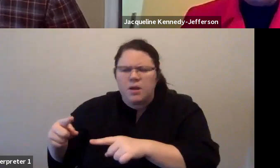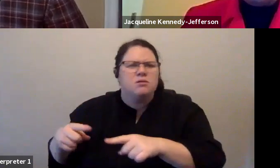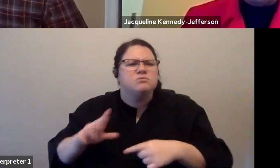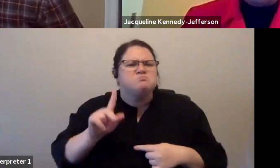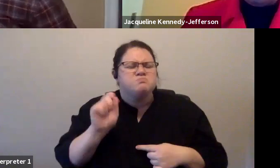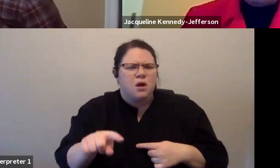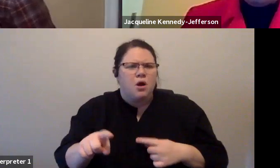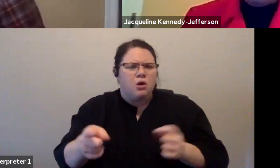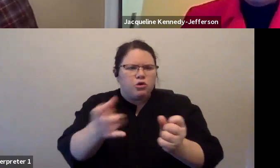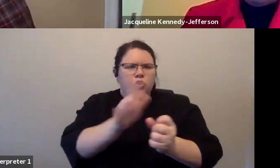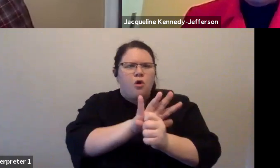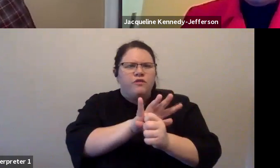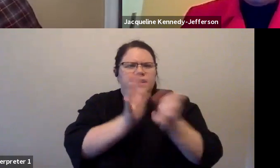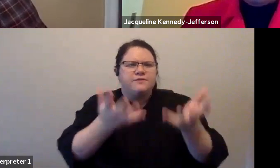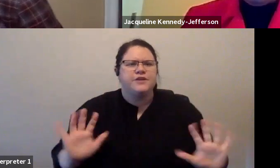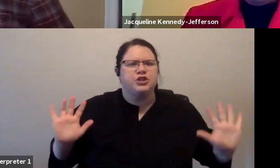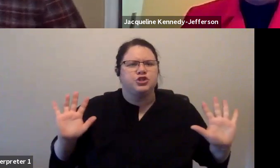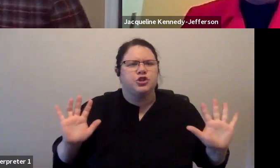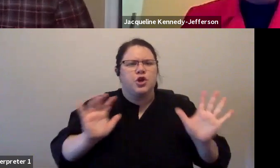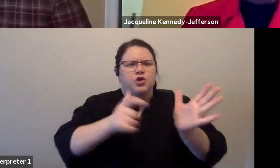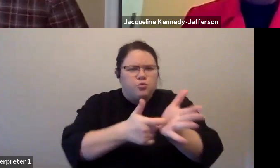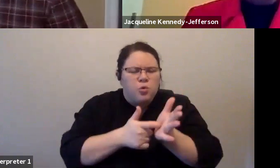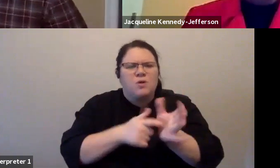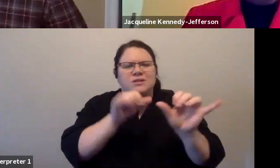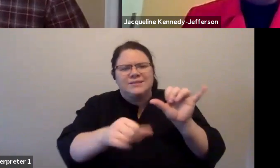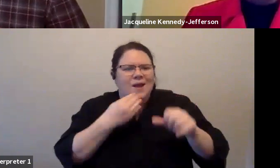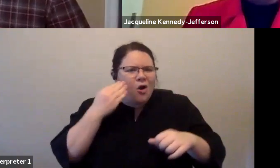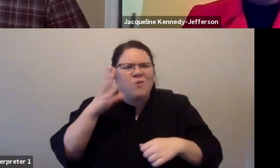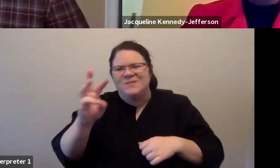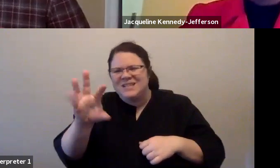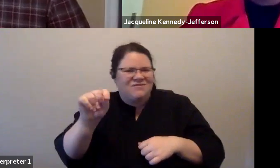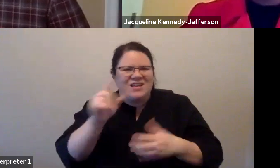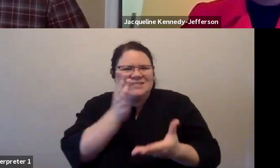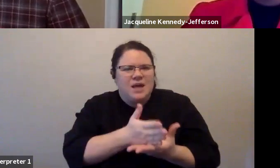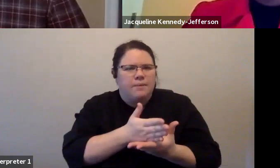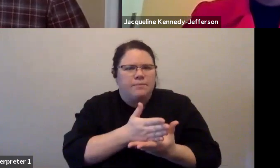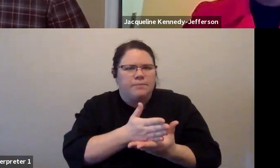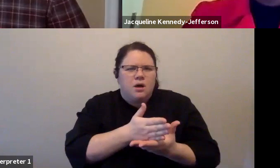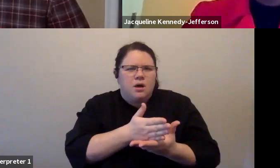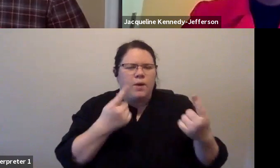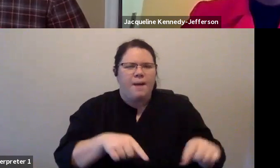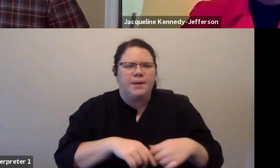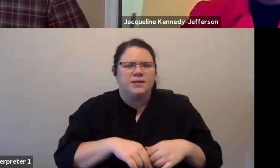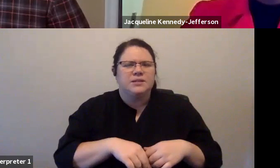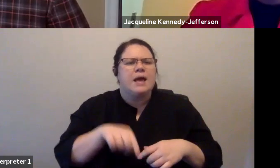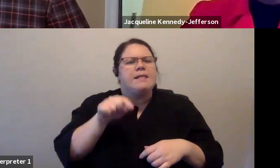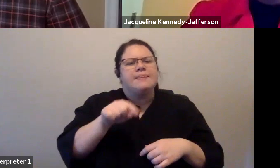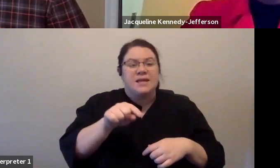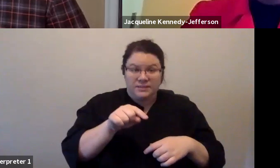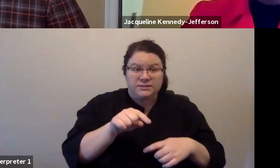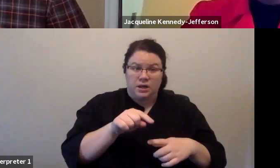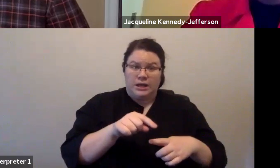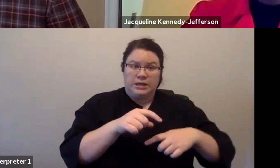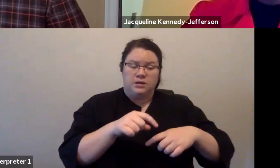over? How do you, as what this person says, how do you turn this from a moment into a movement? And